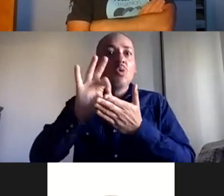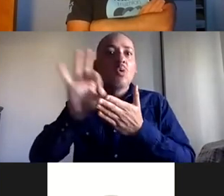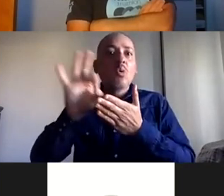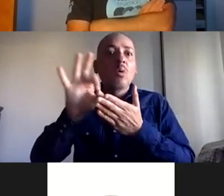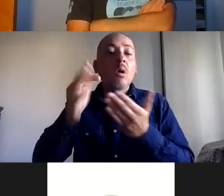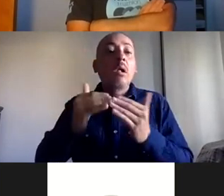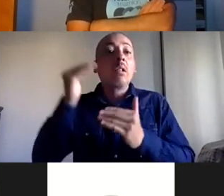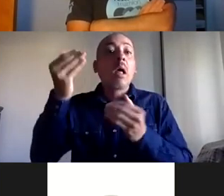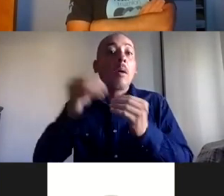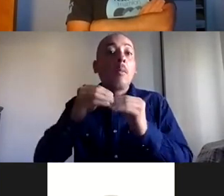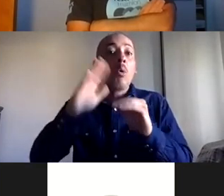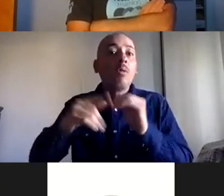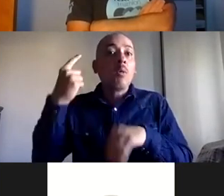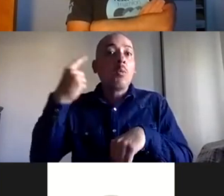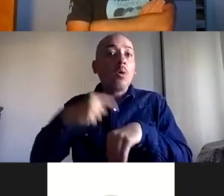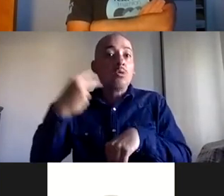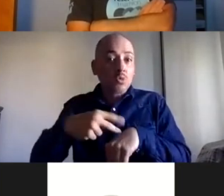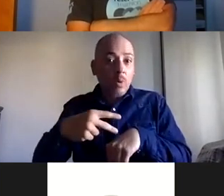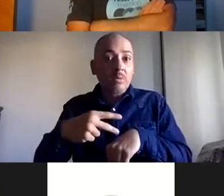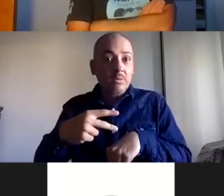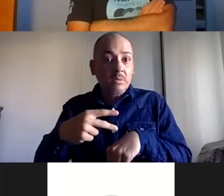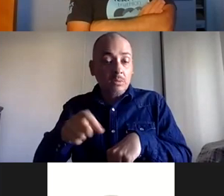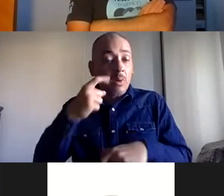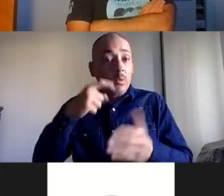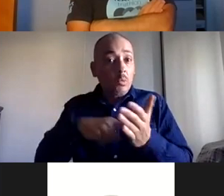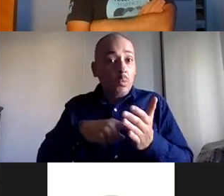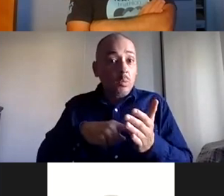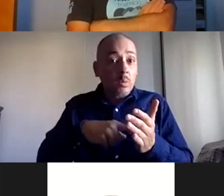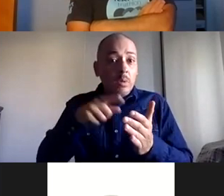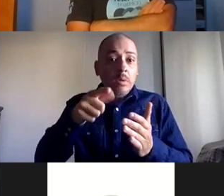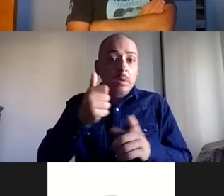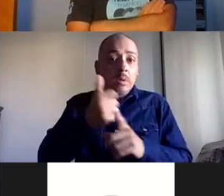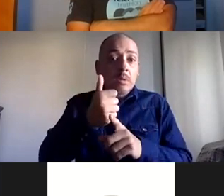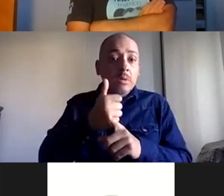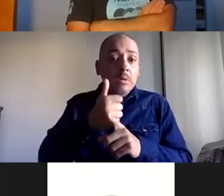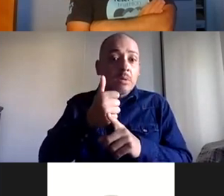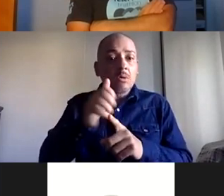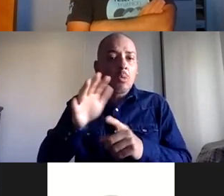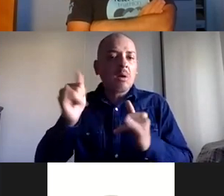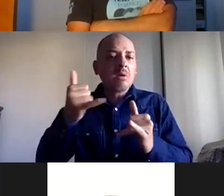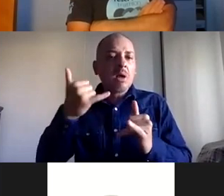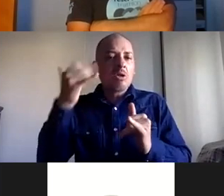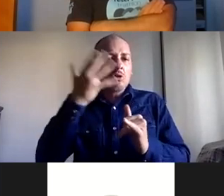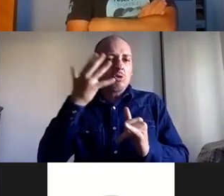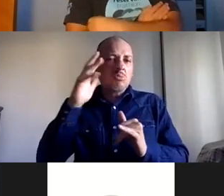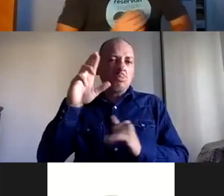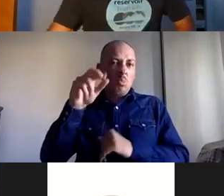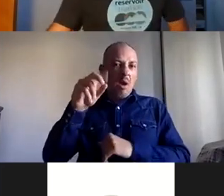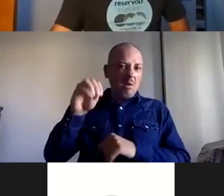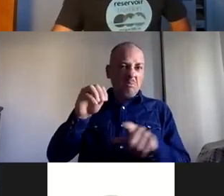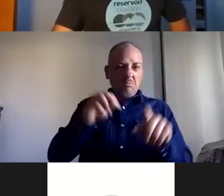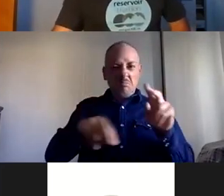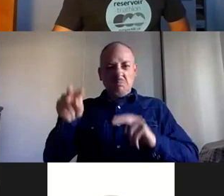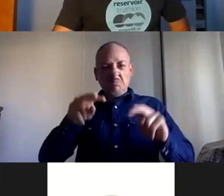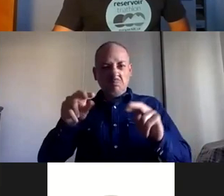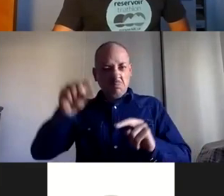lot more than once or twice, and you can notice that it still looks kind of random to me. It's like moving up